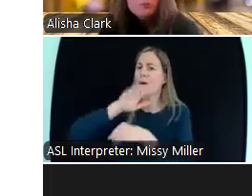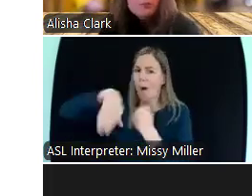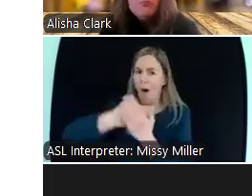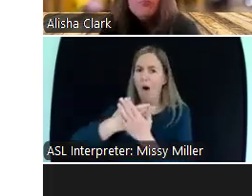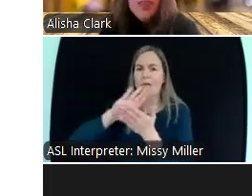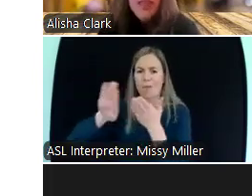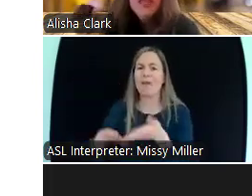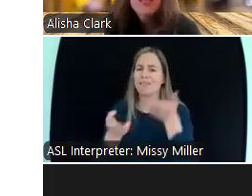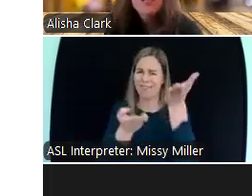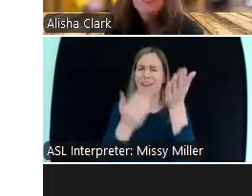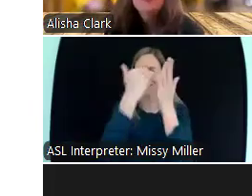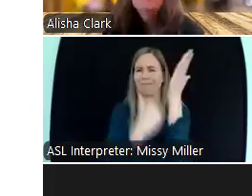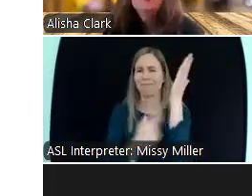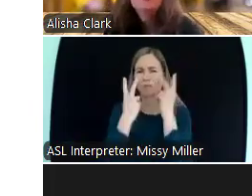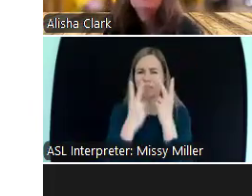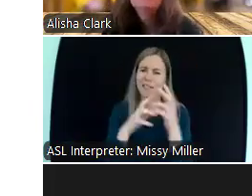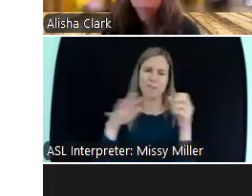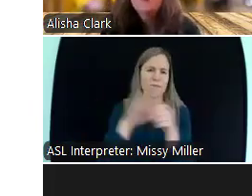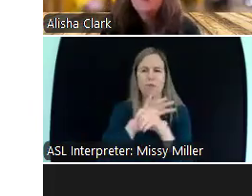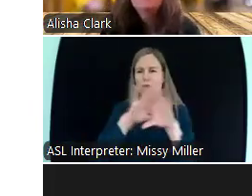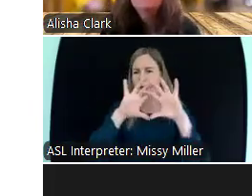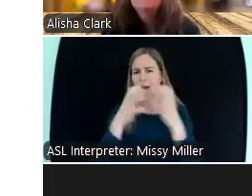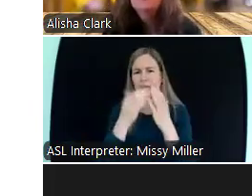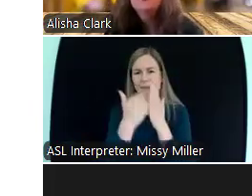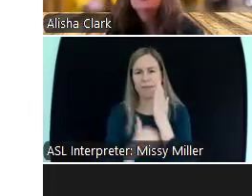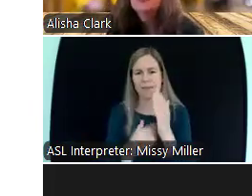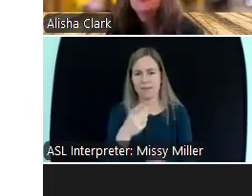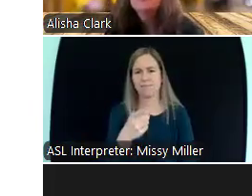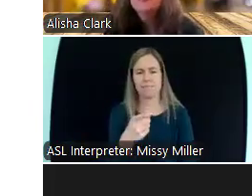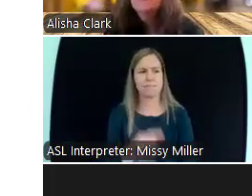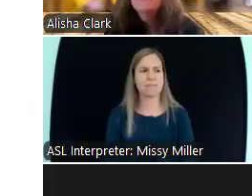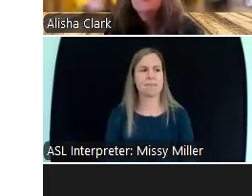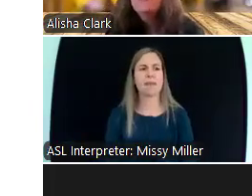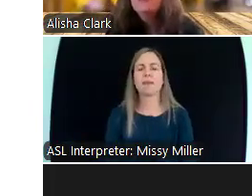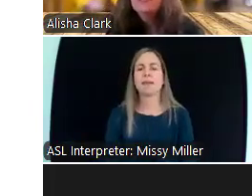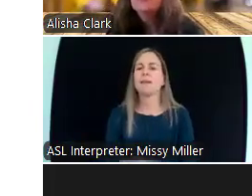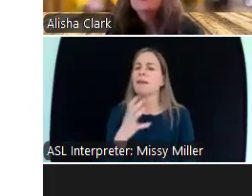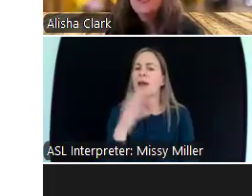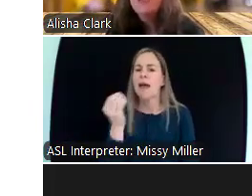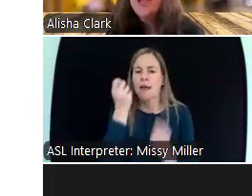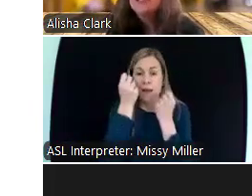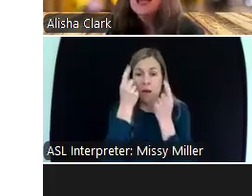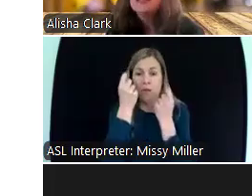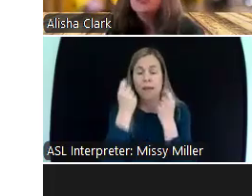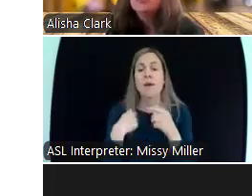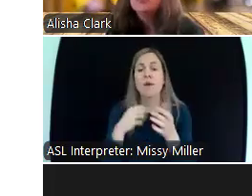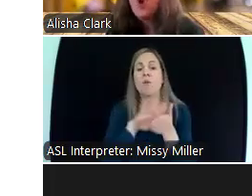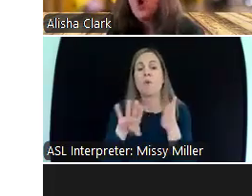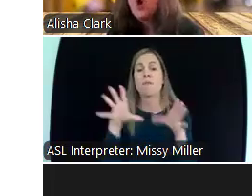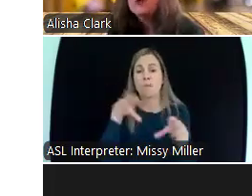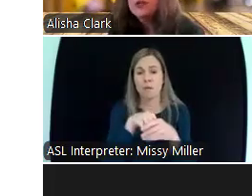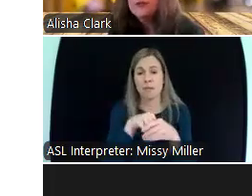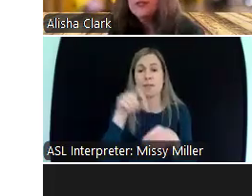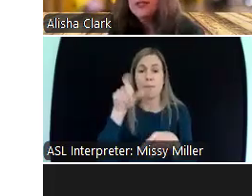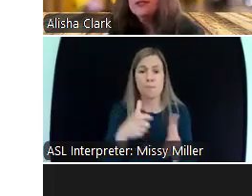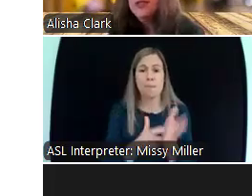there. And it's important that we understand that waiver participants have access to